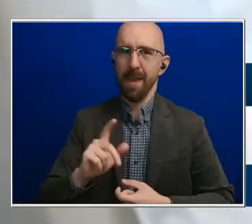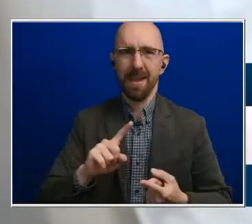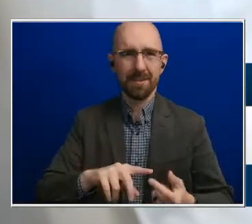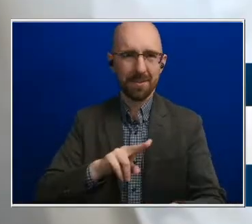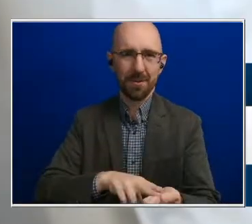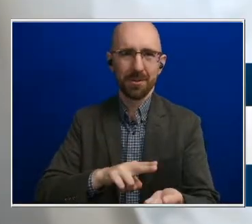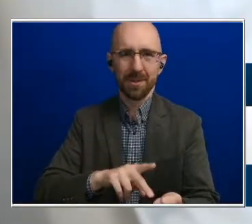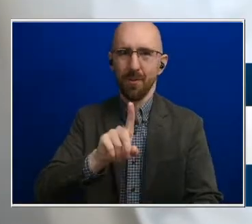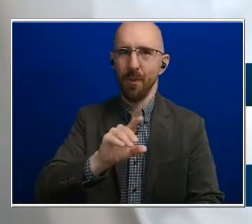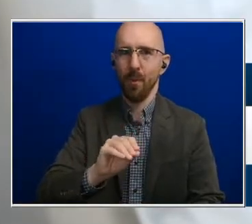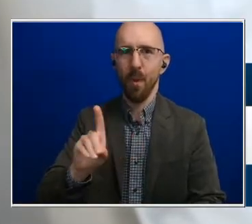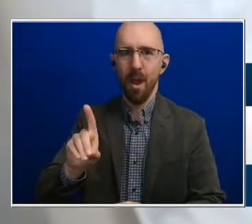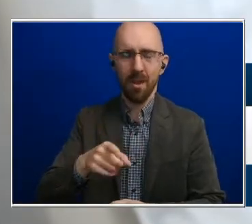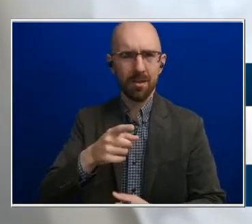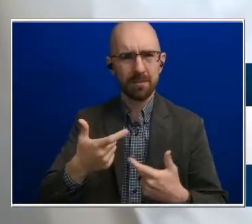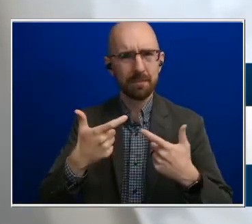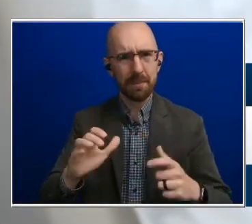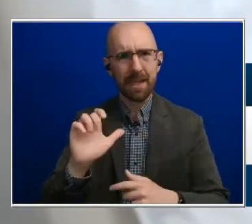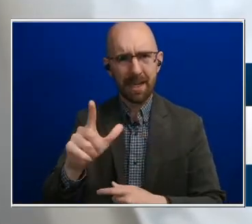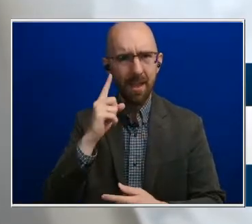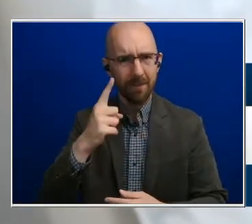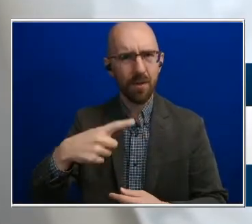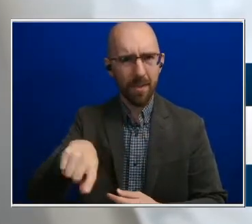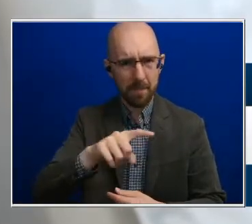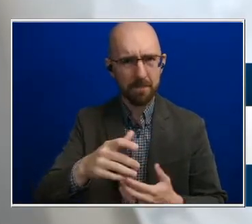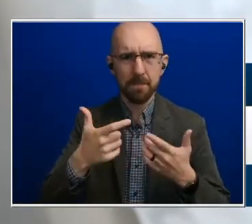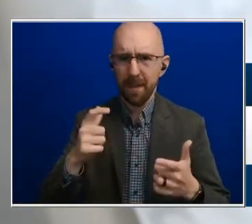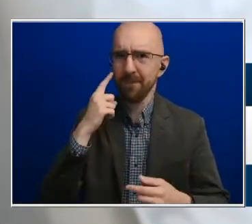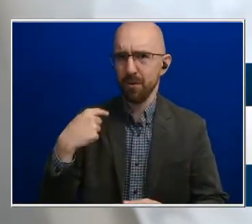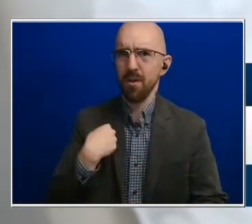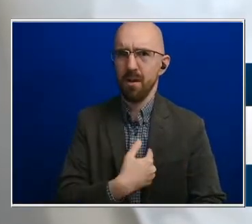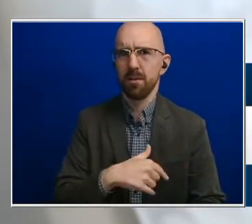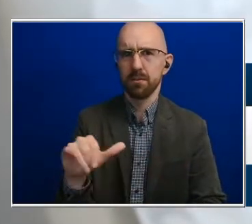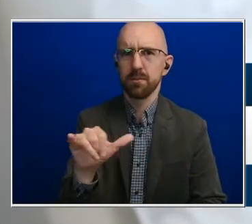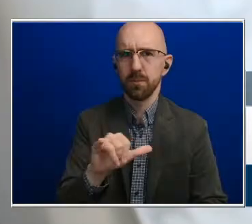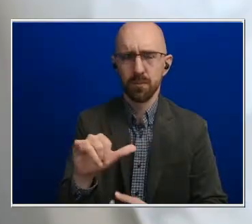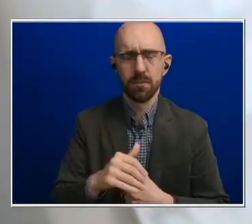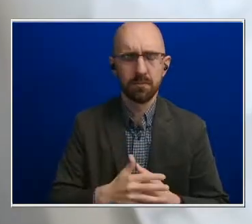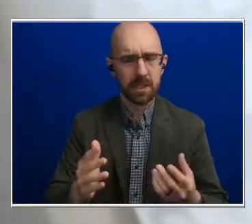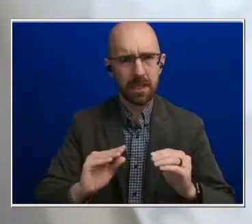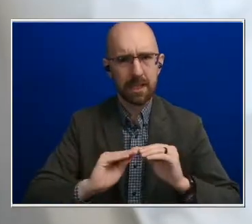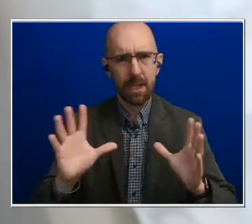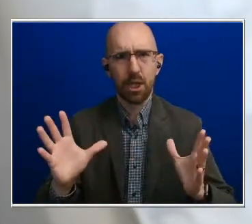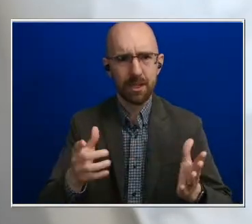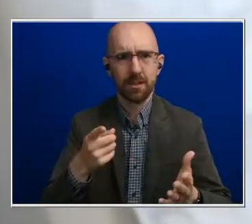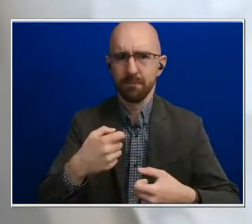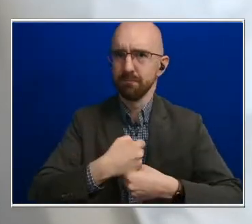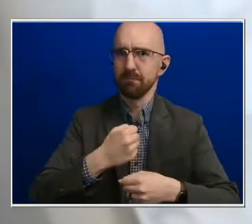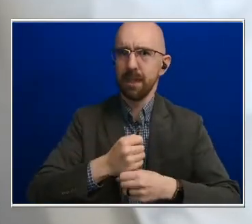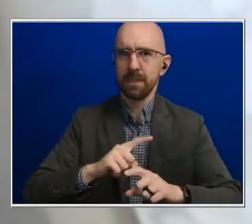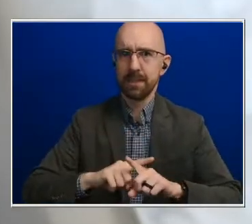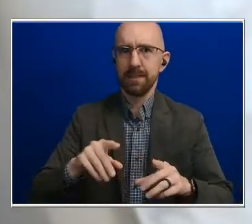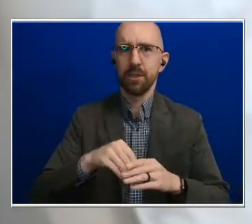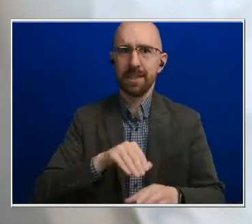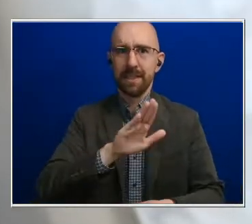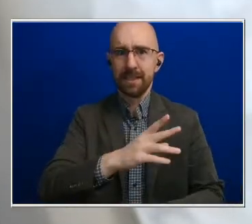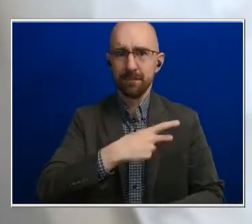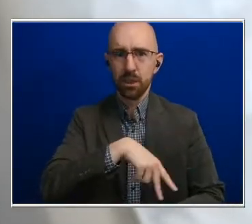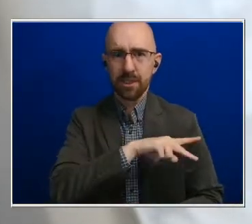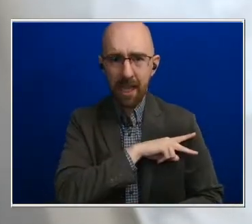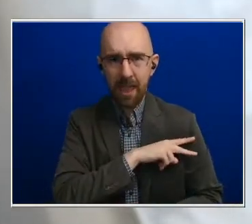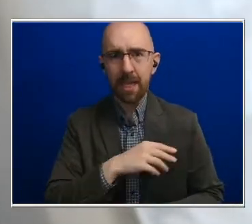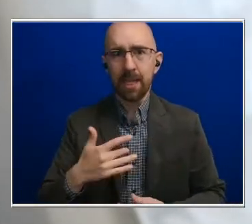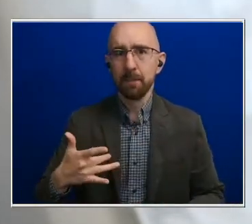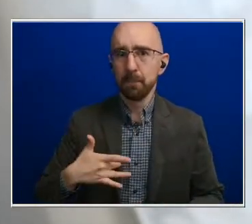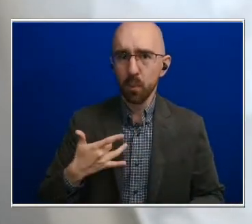a big deal to them, so it's a big deal to us. And clearly it made a difference in his personality and his mood, which overall I